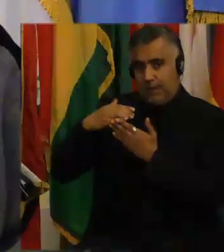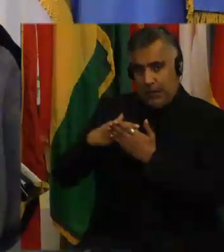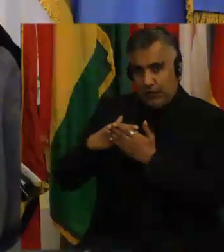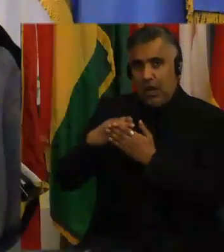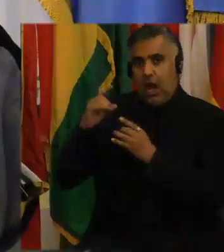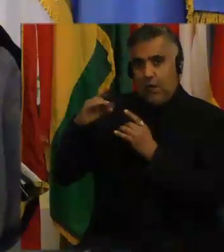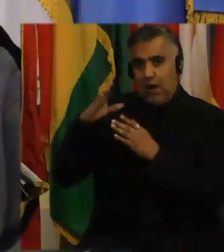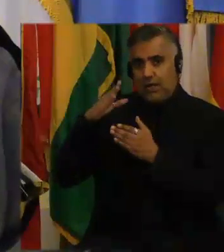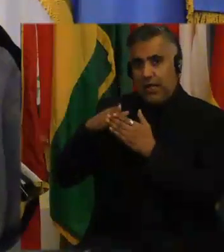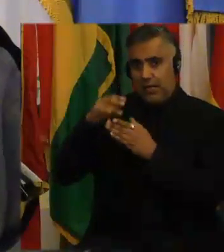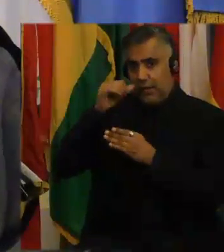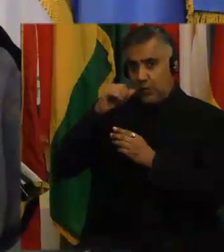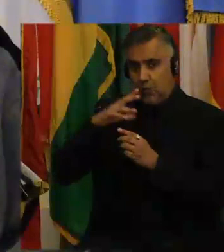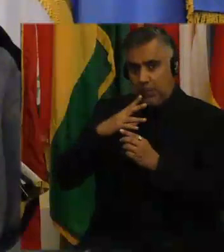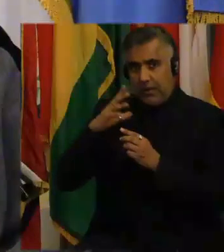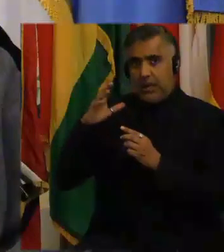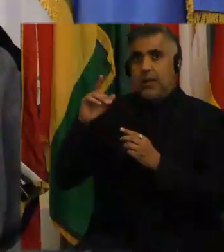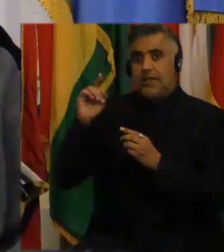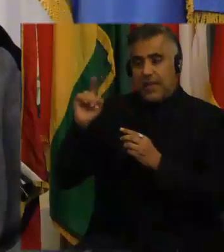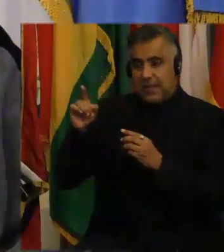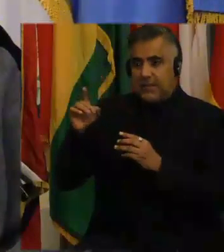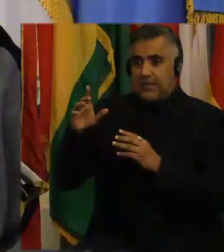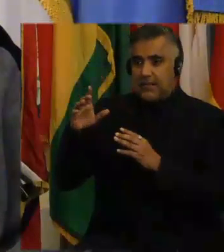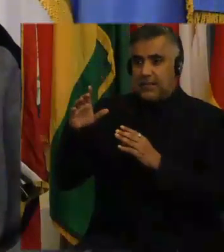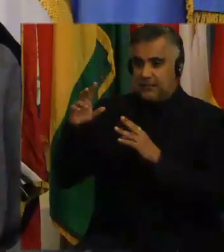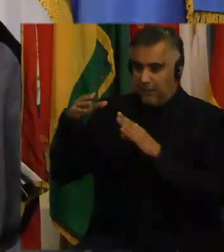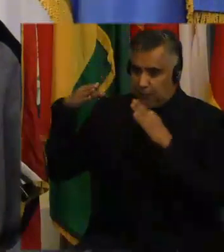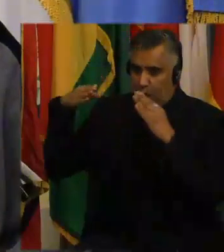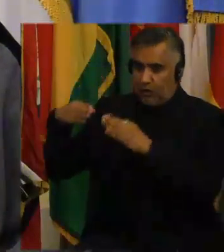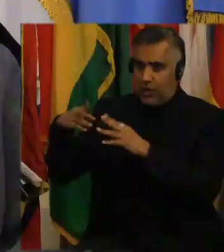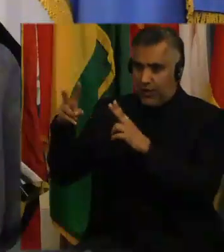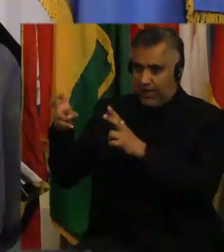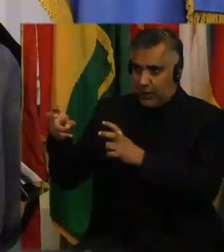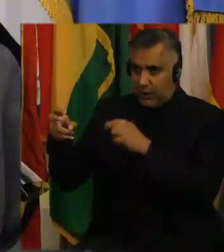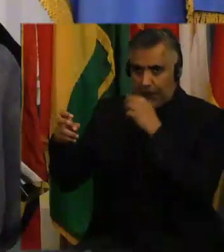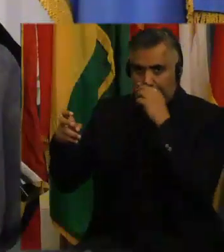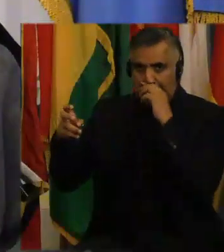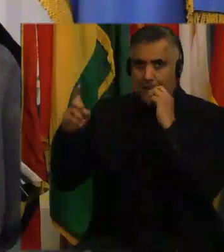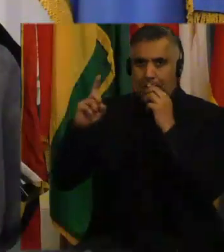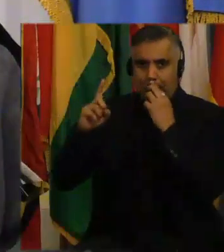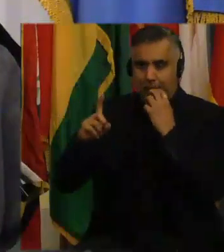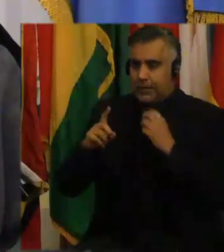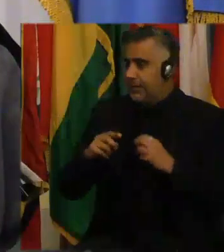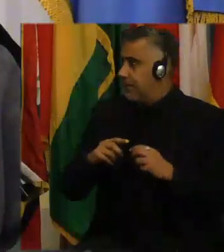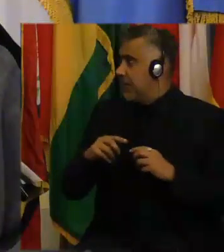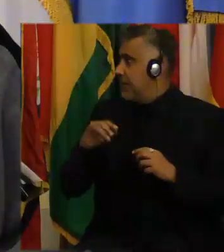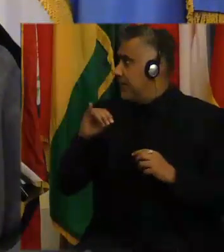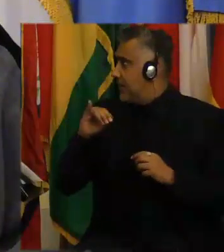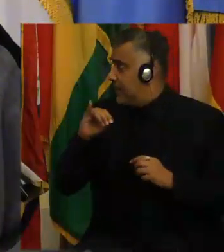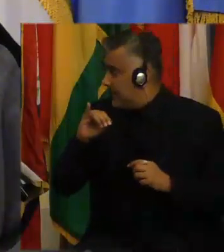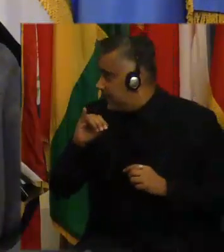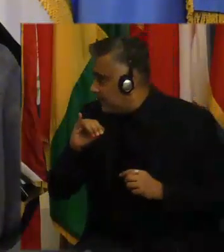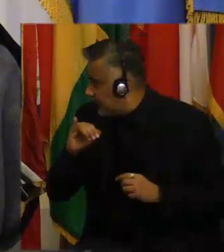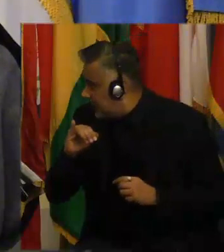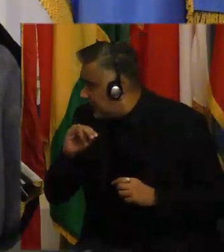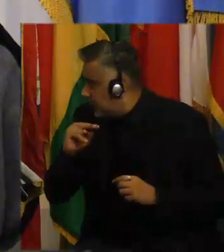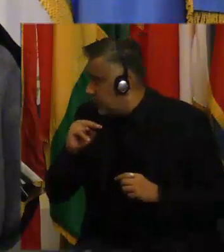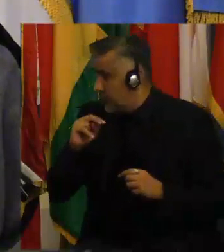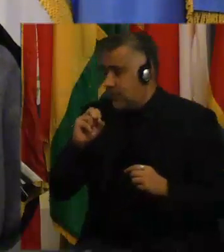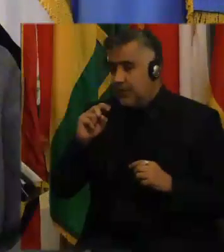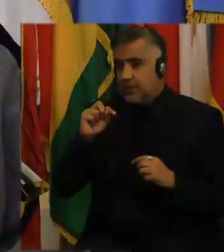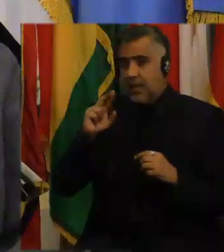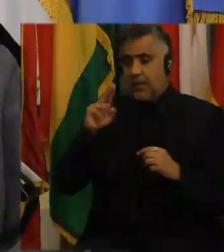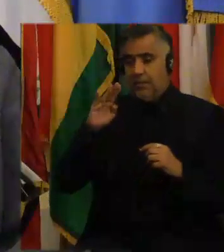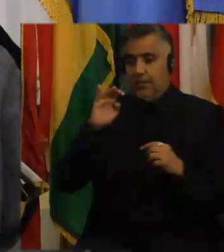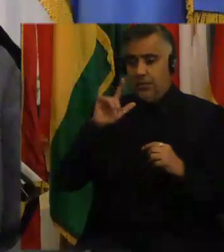convention on violence against women that is dealing expressly with that issue. But the Istanbul Convention is, as